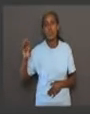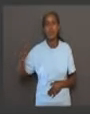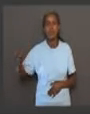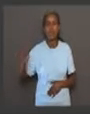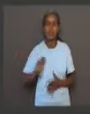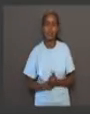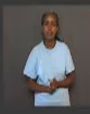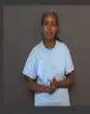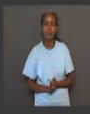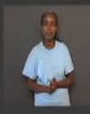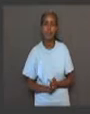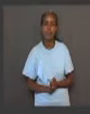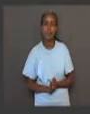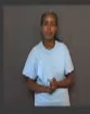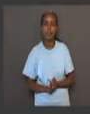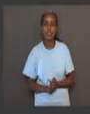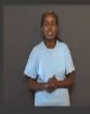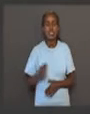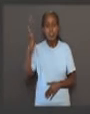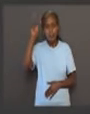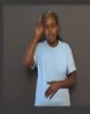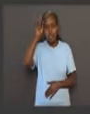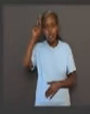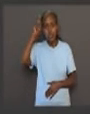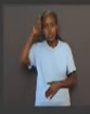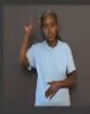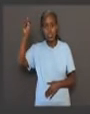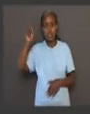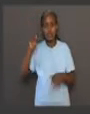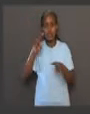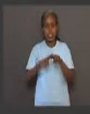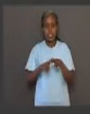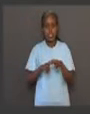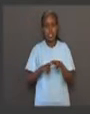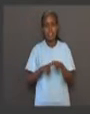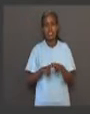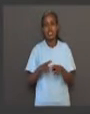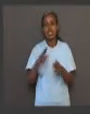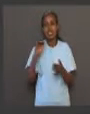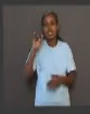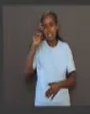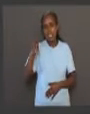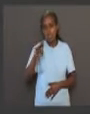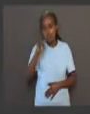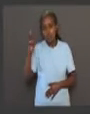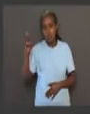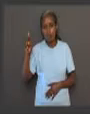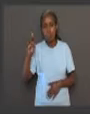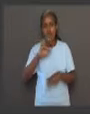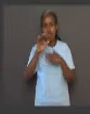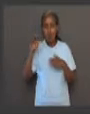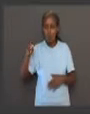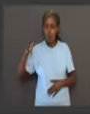OBP. The Pythagorean theorem states that the square of